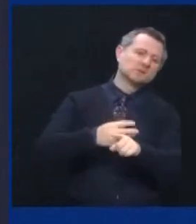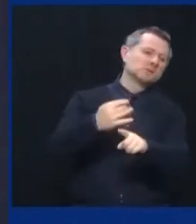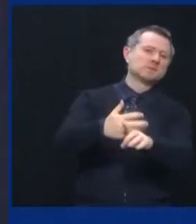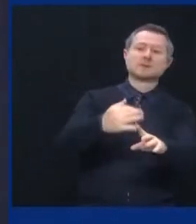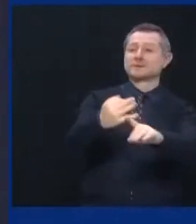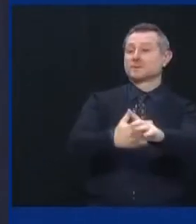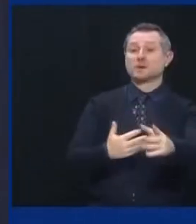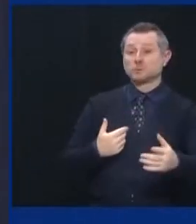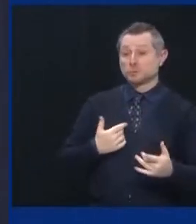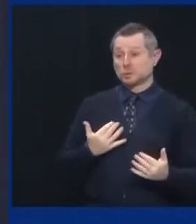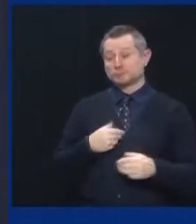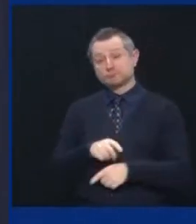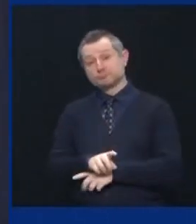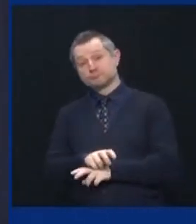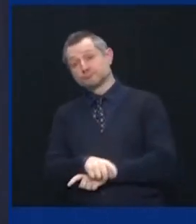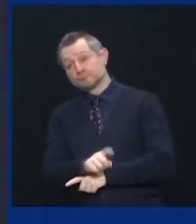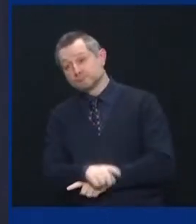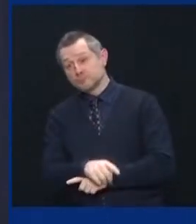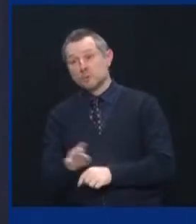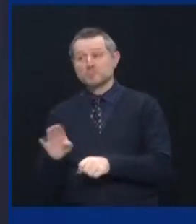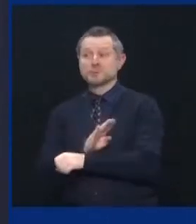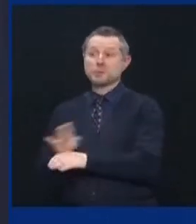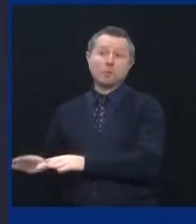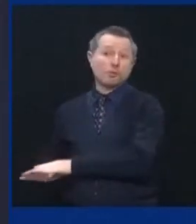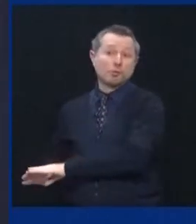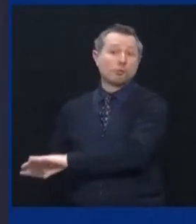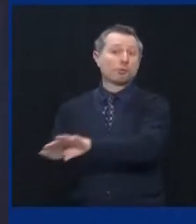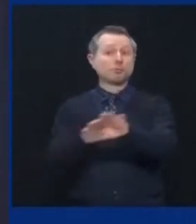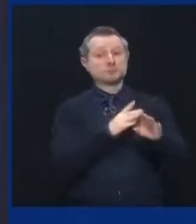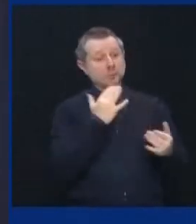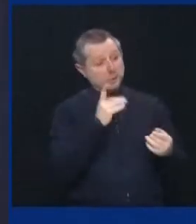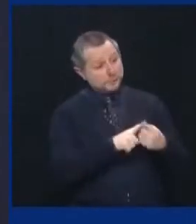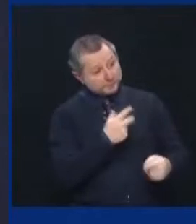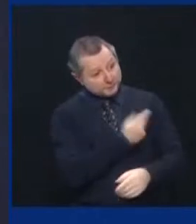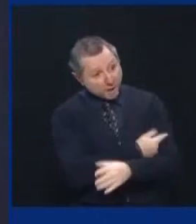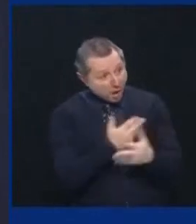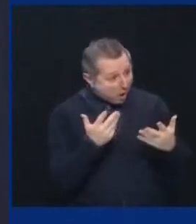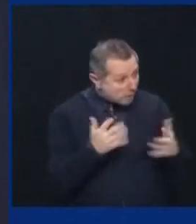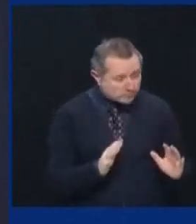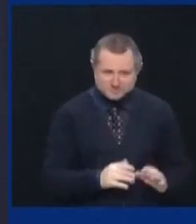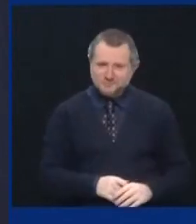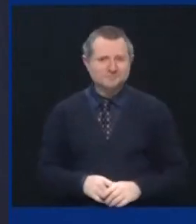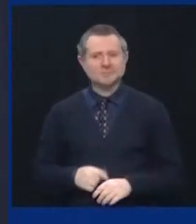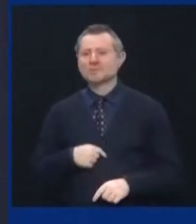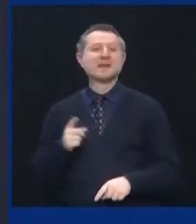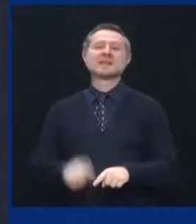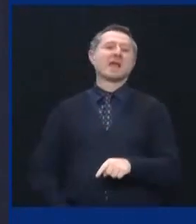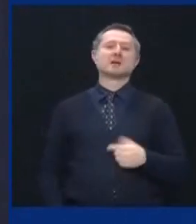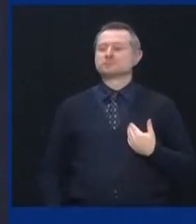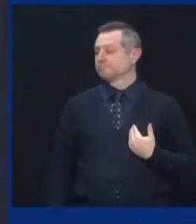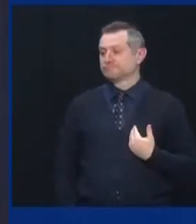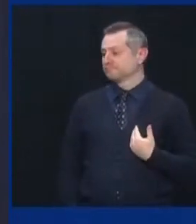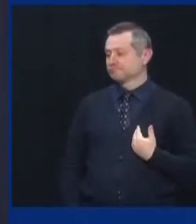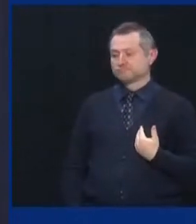any level to keep the economy closed until vaccine hits critical mass.